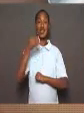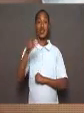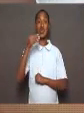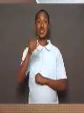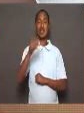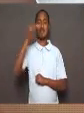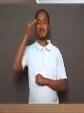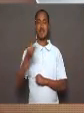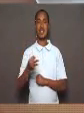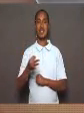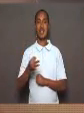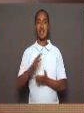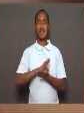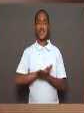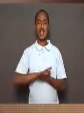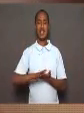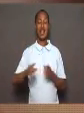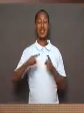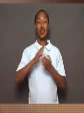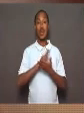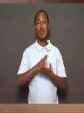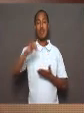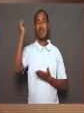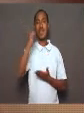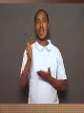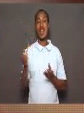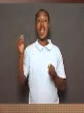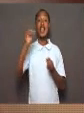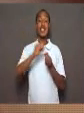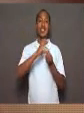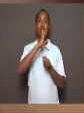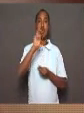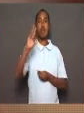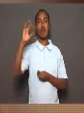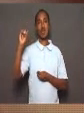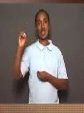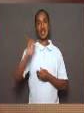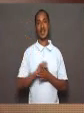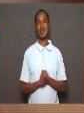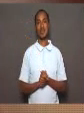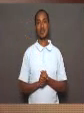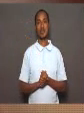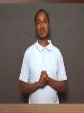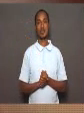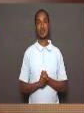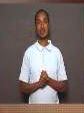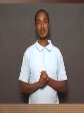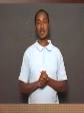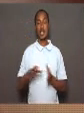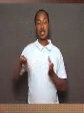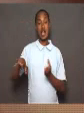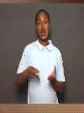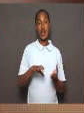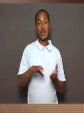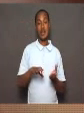be filtered to remove any excess copper oxide. The liquid that is